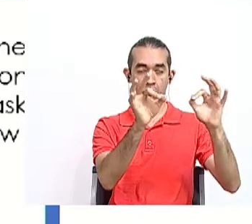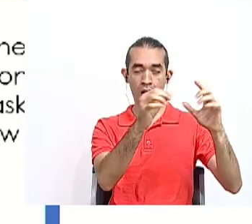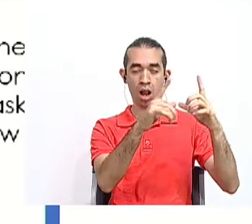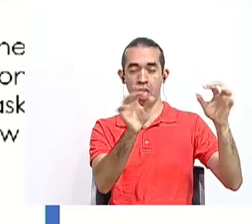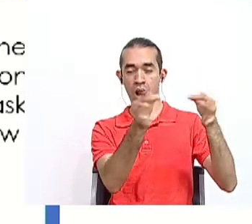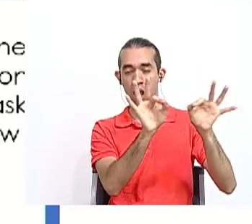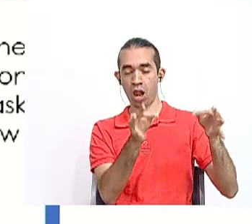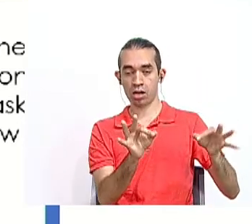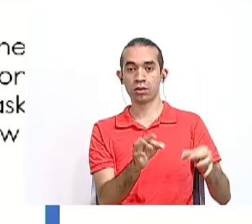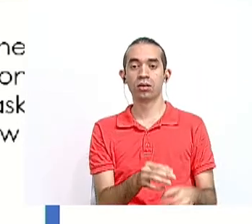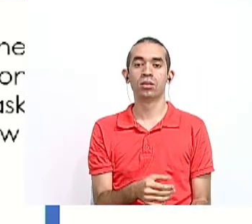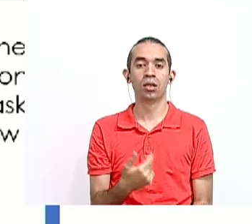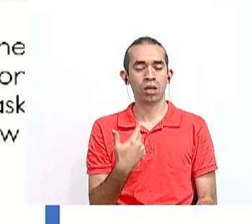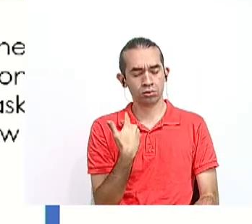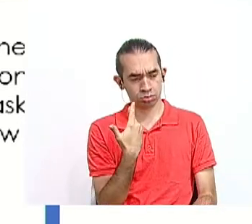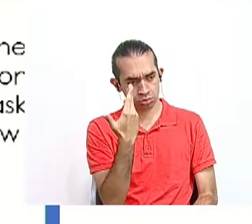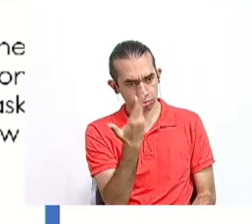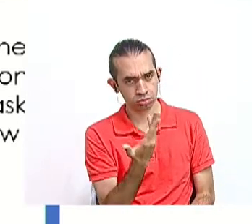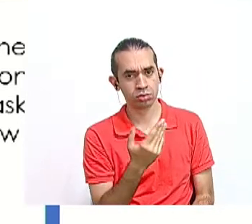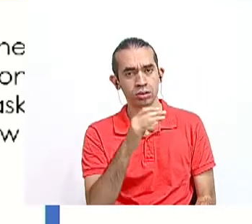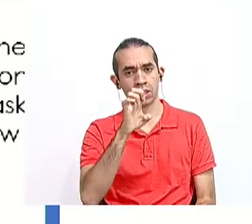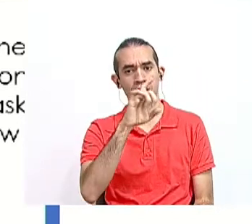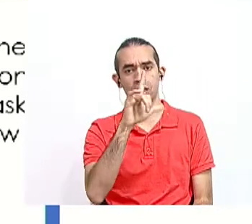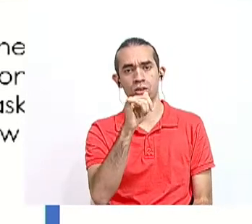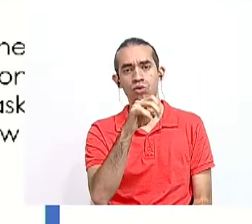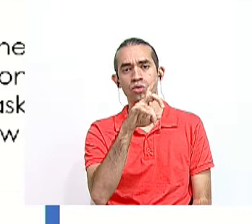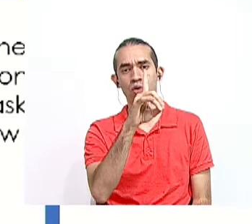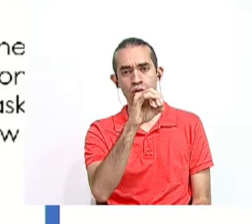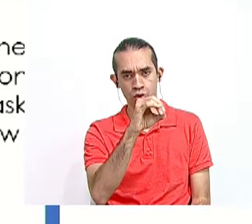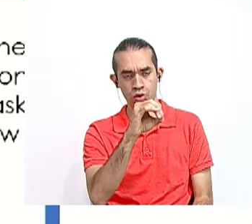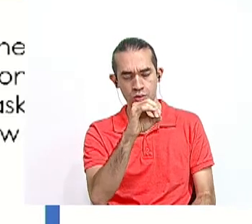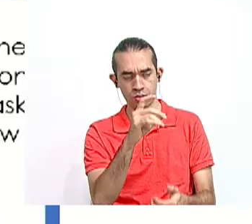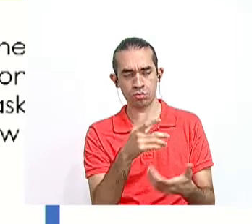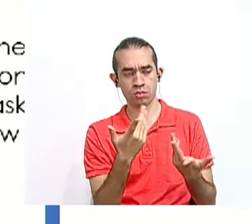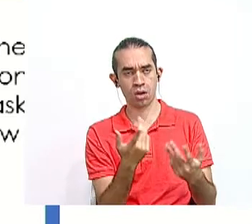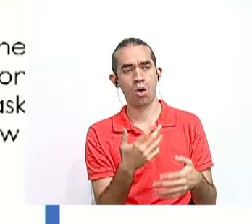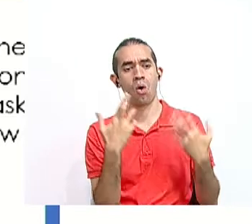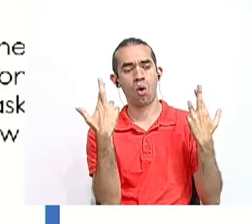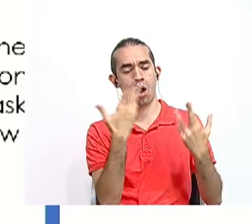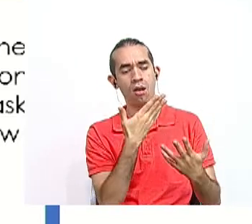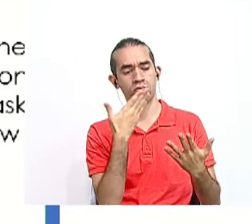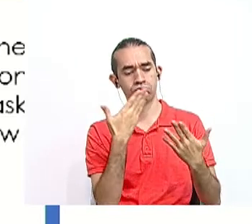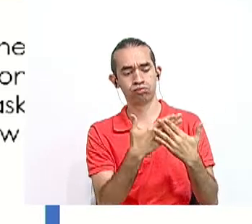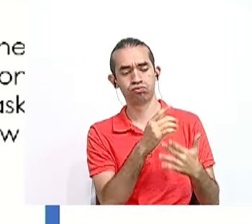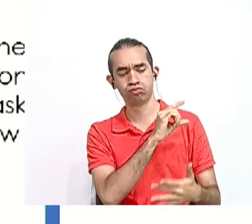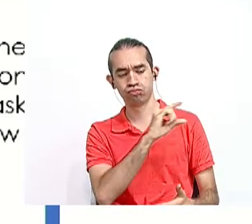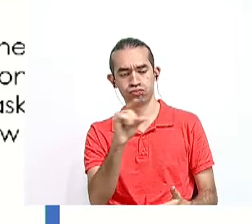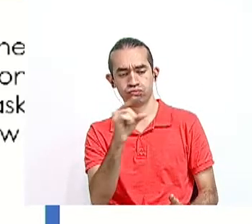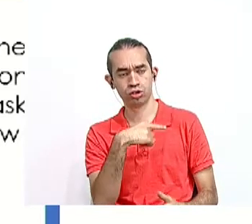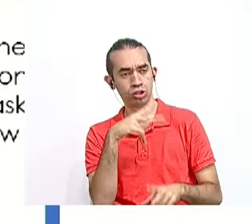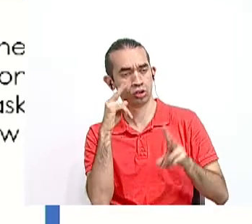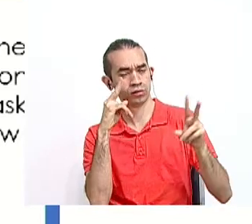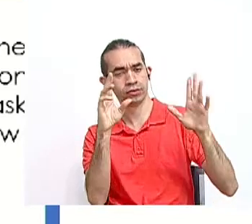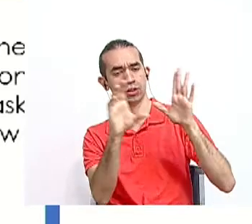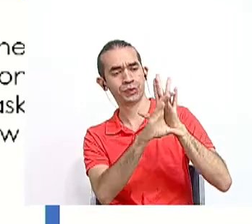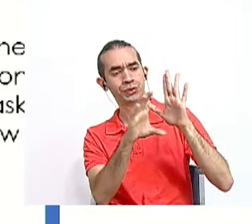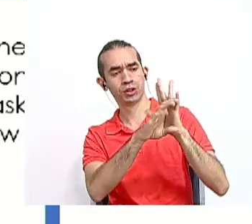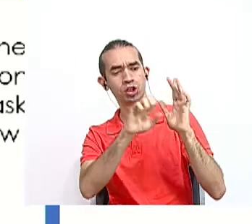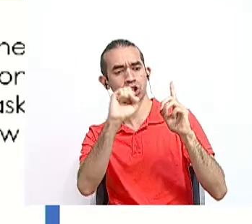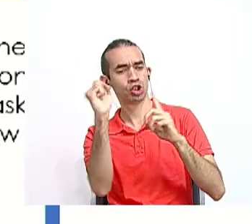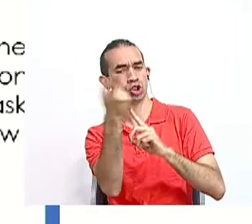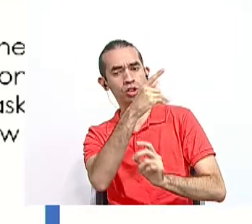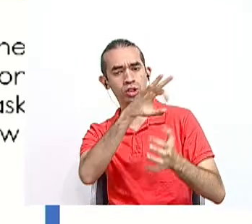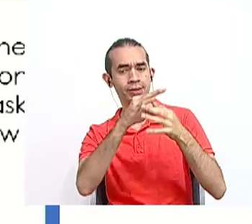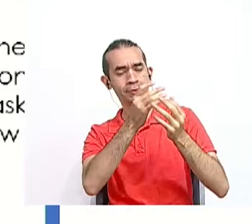Elizondo, I hope you are having a great week. I saw the picture you posted on social media. It was a